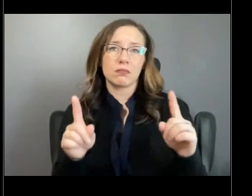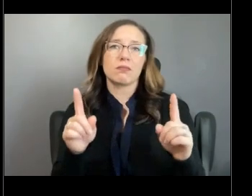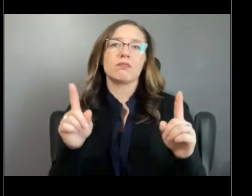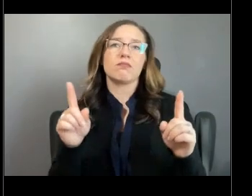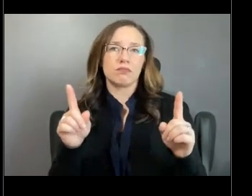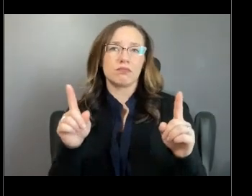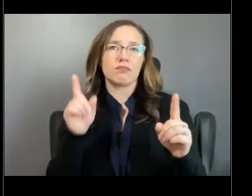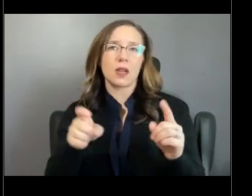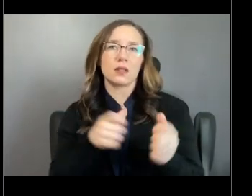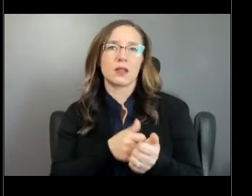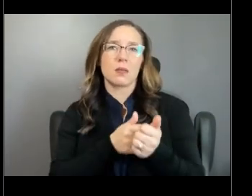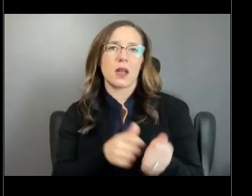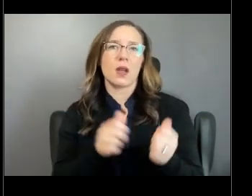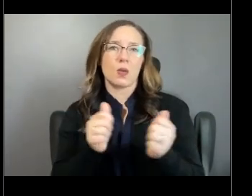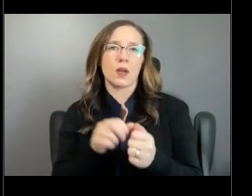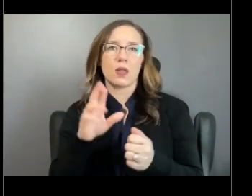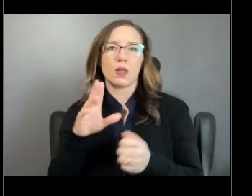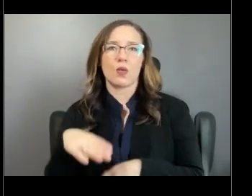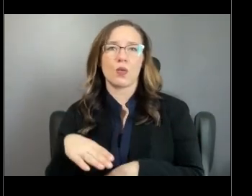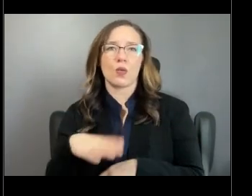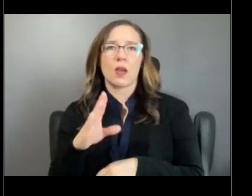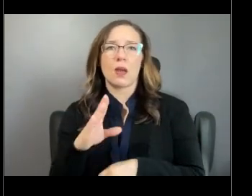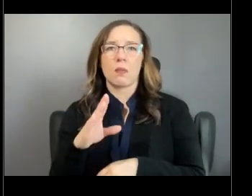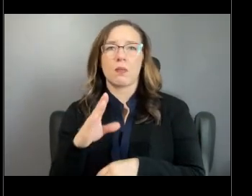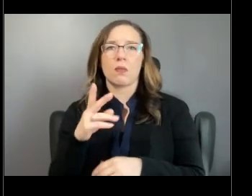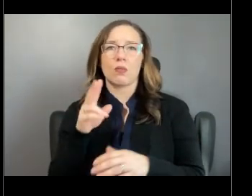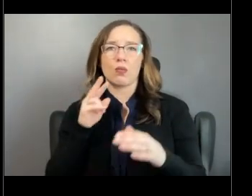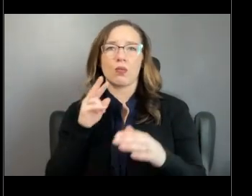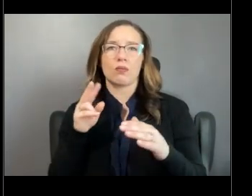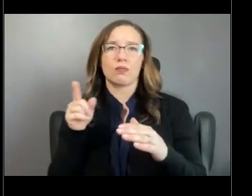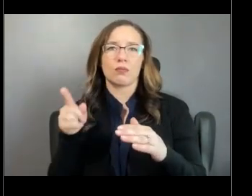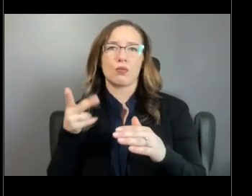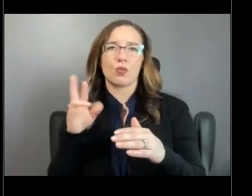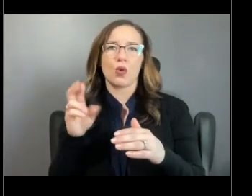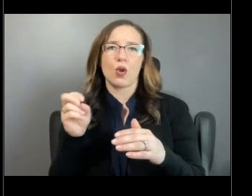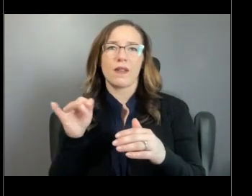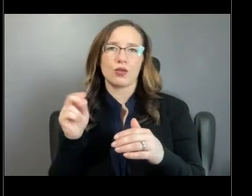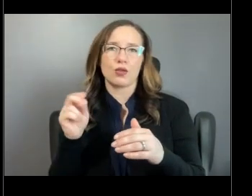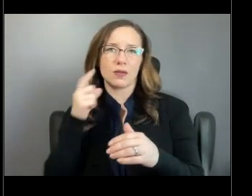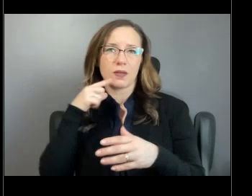must comply with the ramp provisions in ANSI.